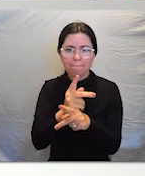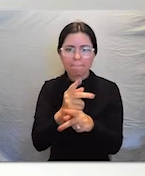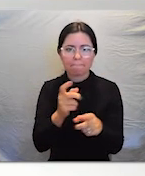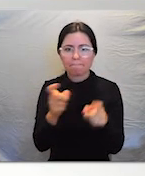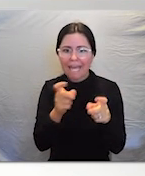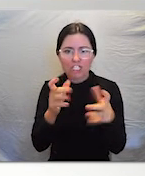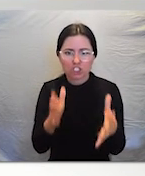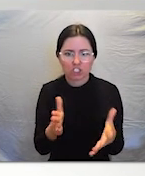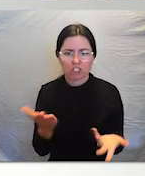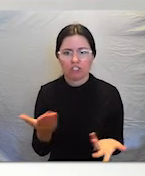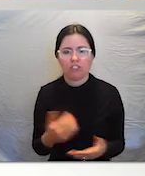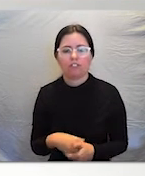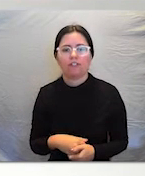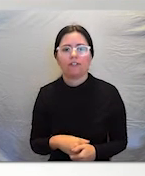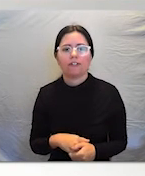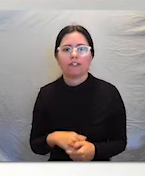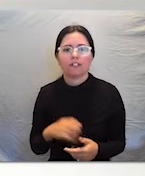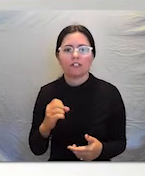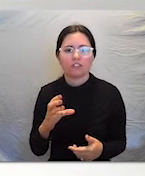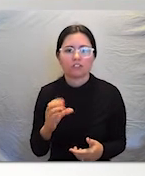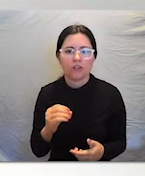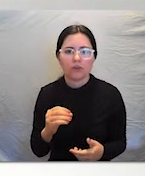So it makes you,